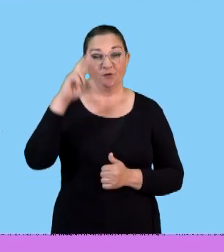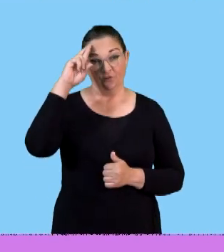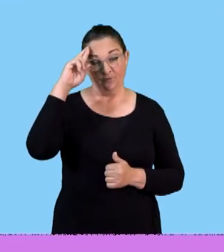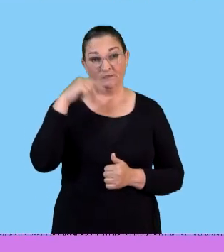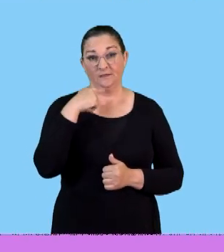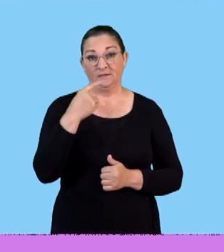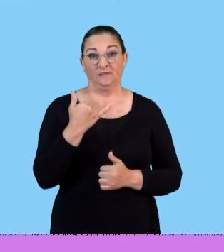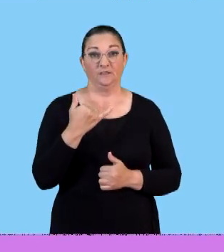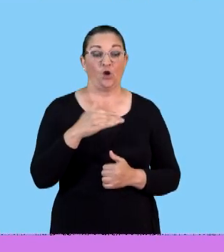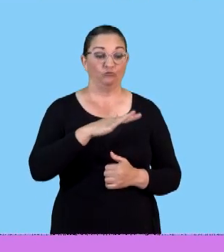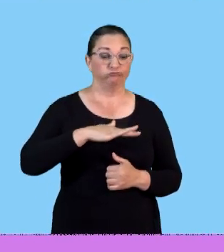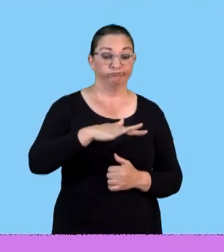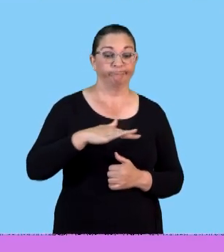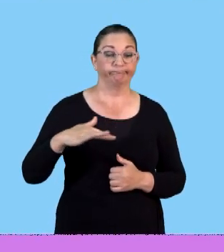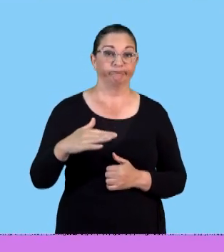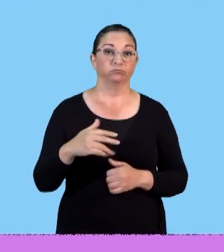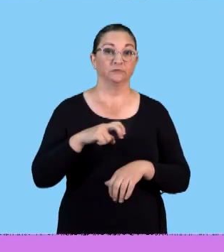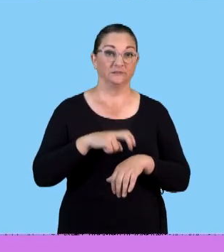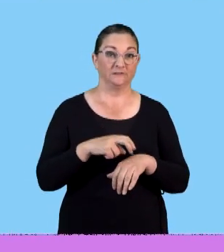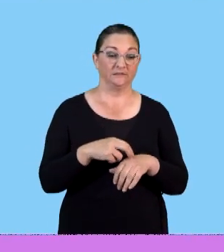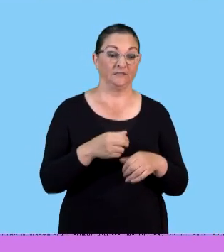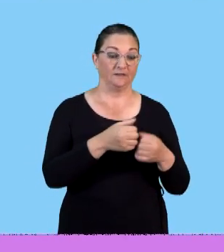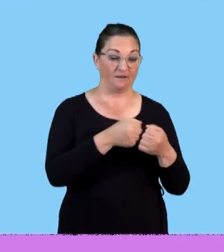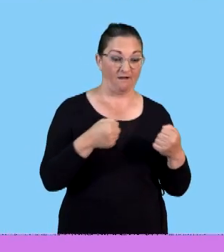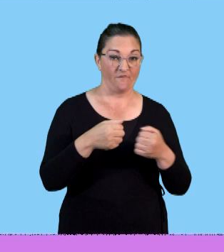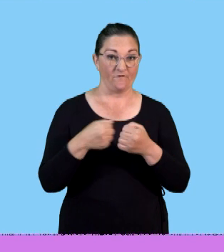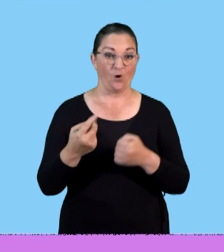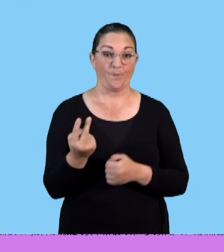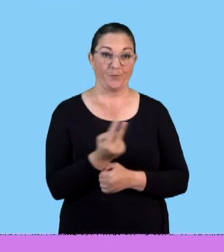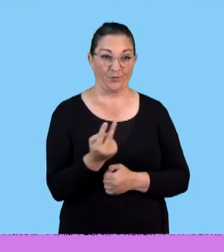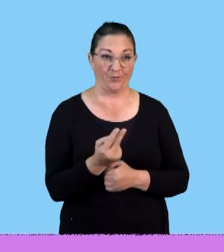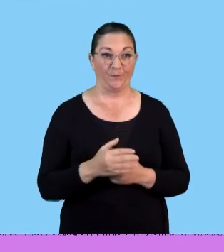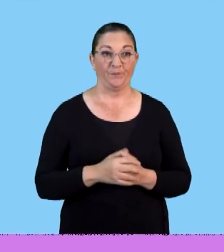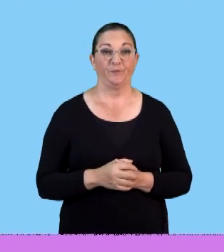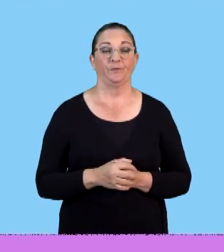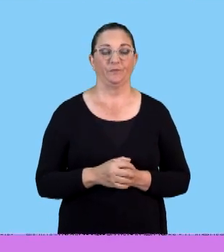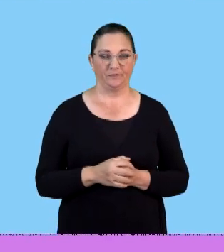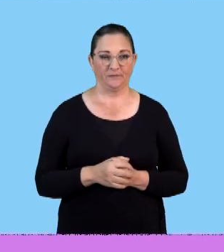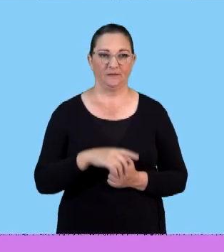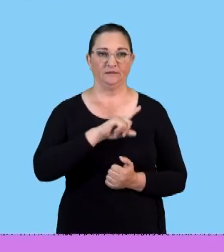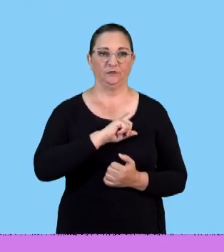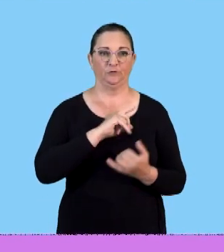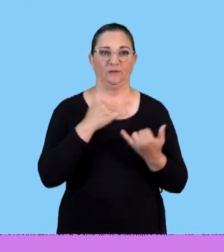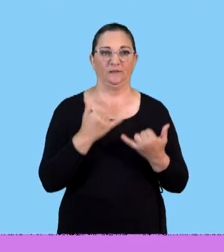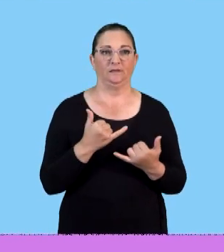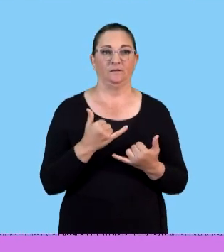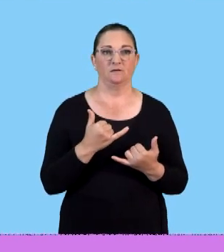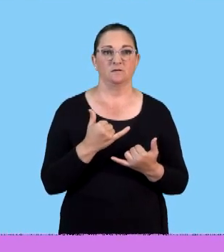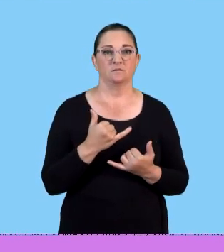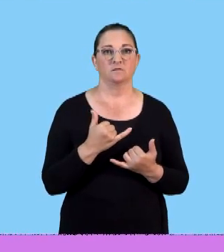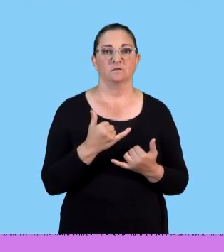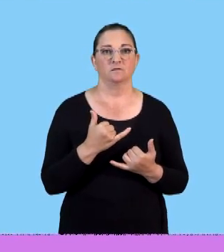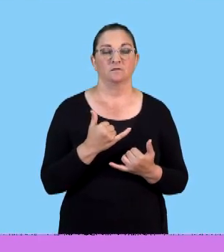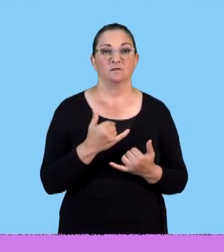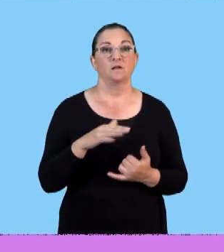says, calculate the surface area that is covered by the cabinets, right? So both. So therefore, what will I do now? I'll